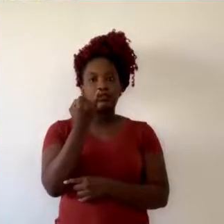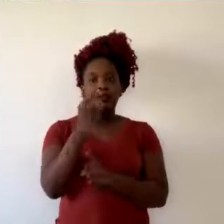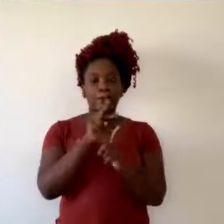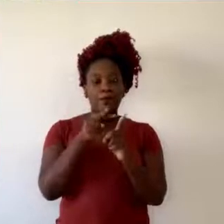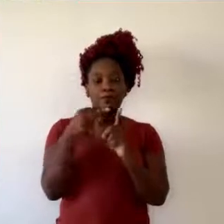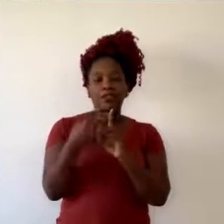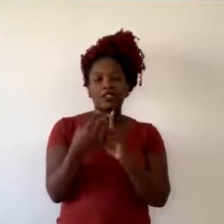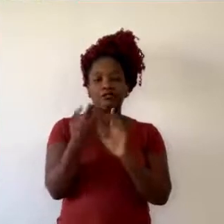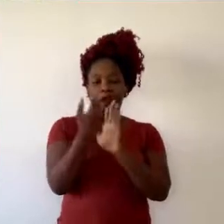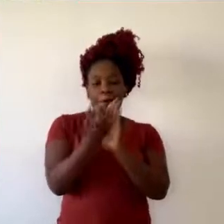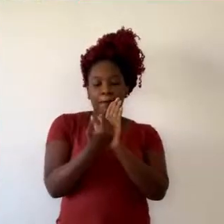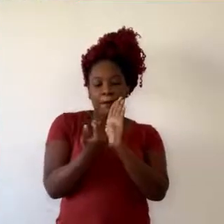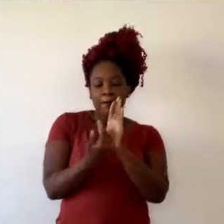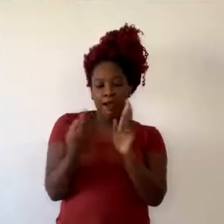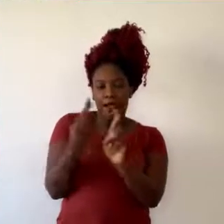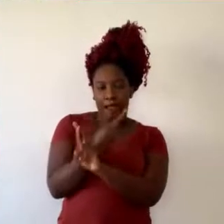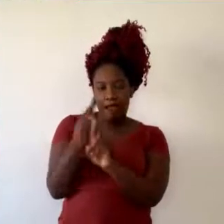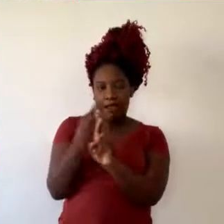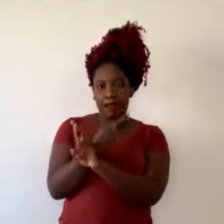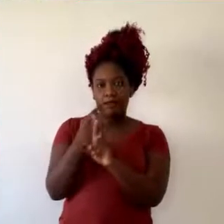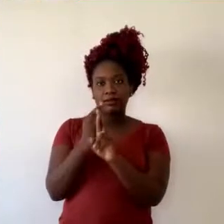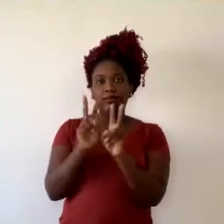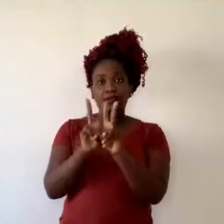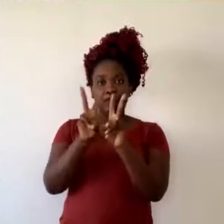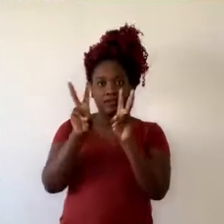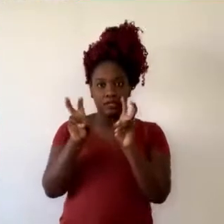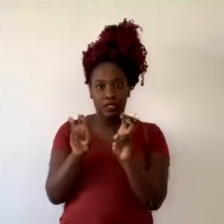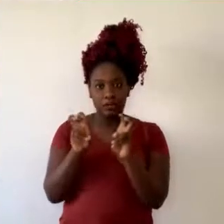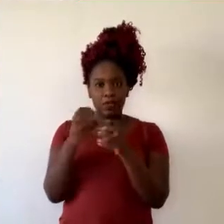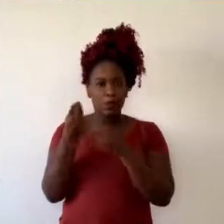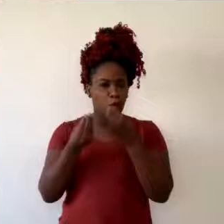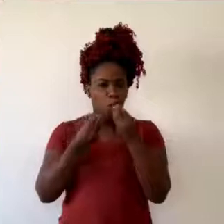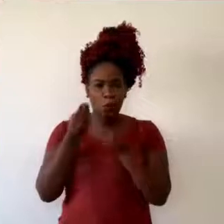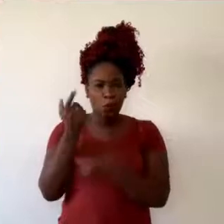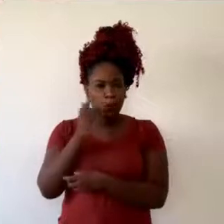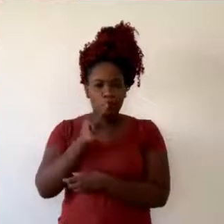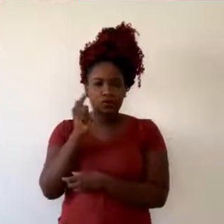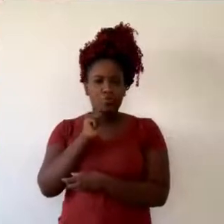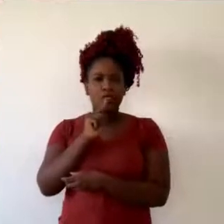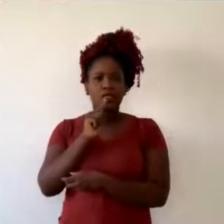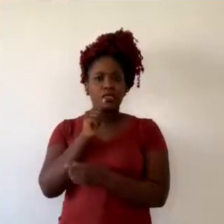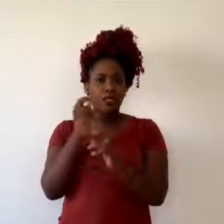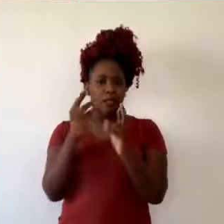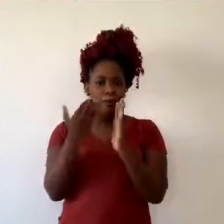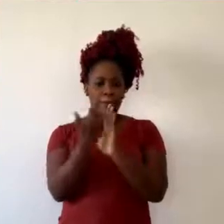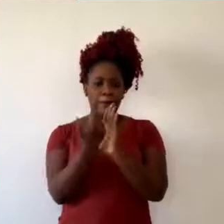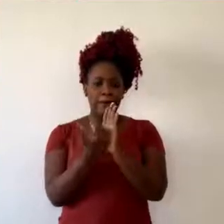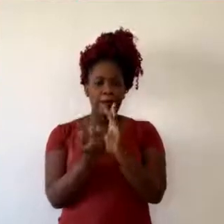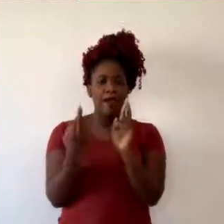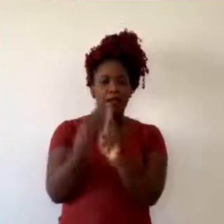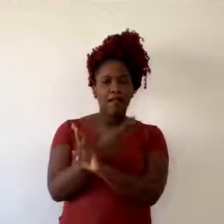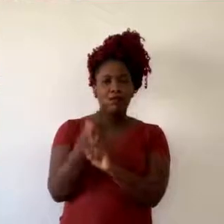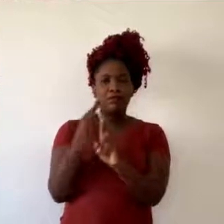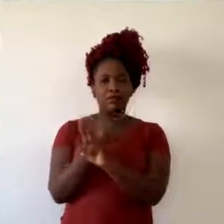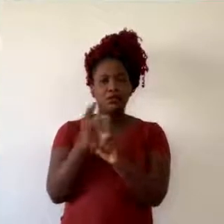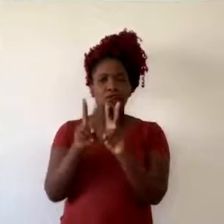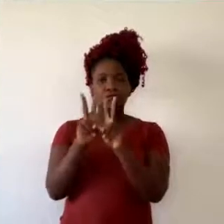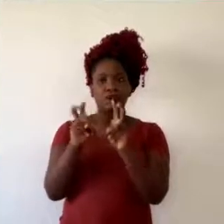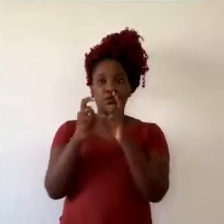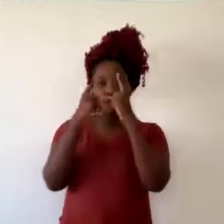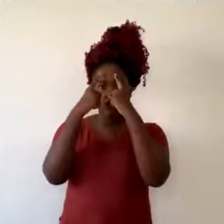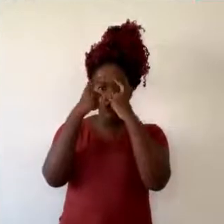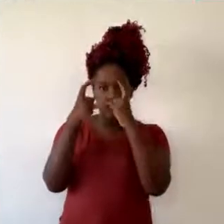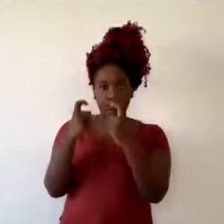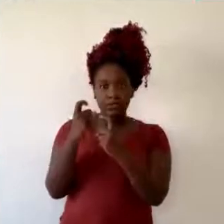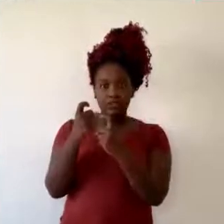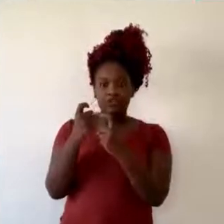I would like you to talk to us about the importance of an intersectional approach when we are talking about